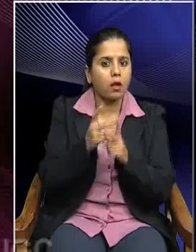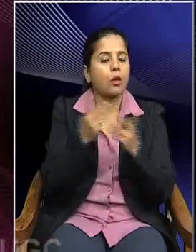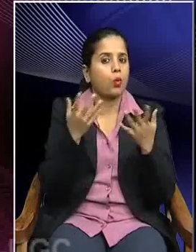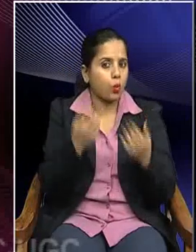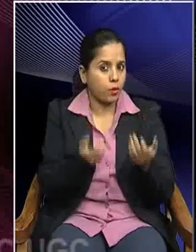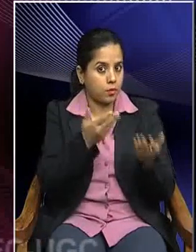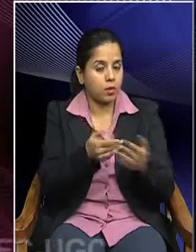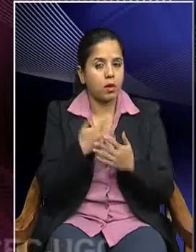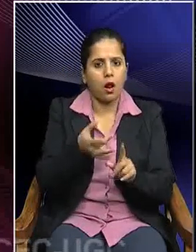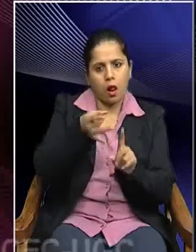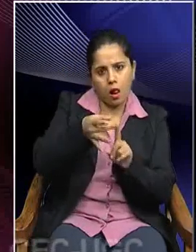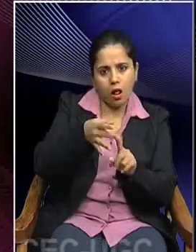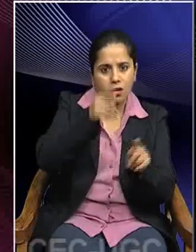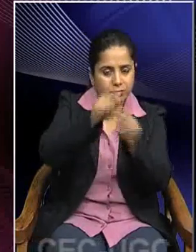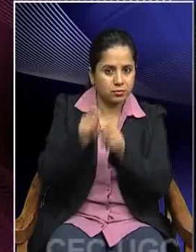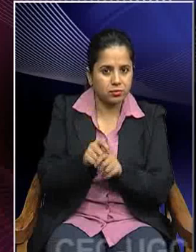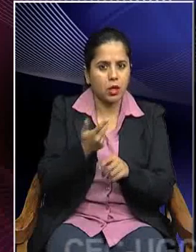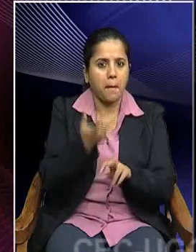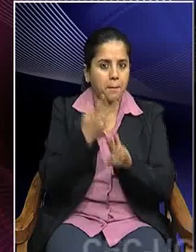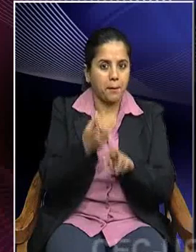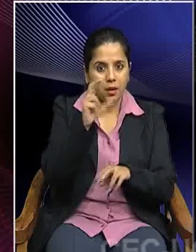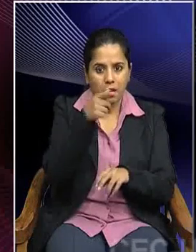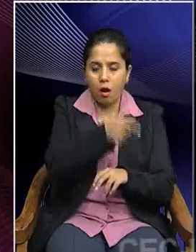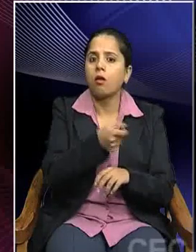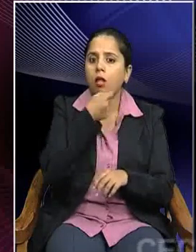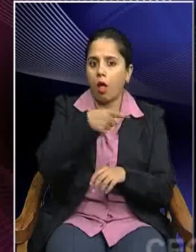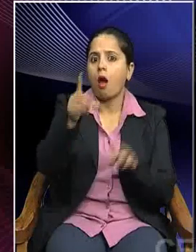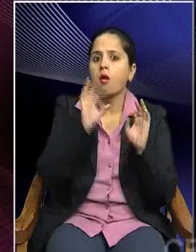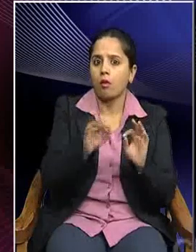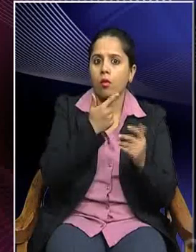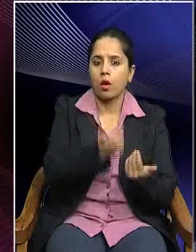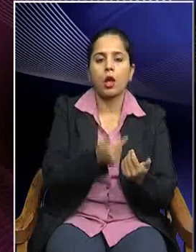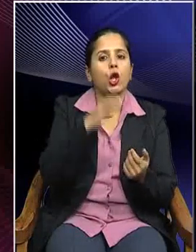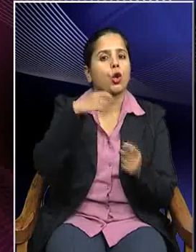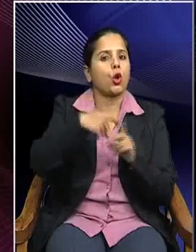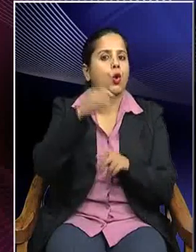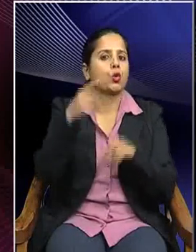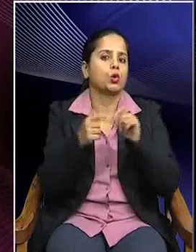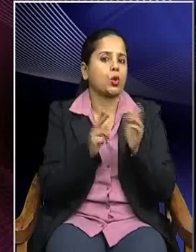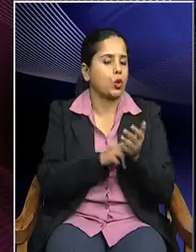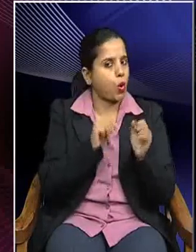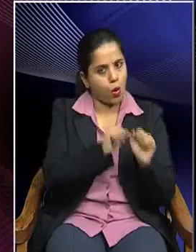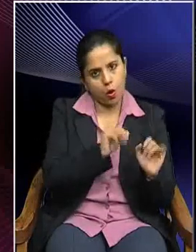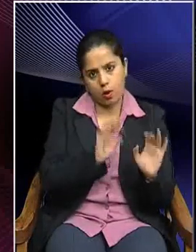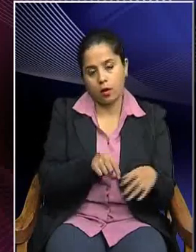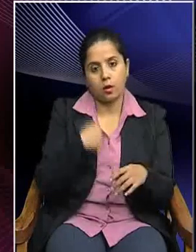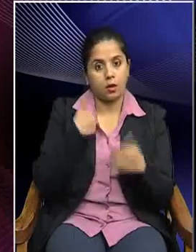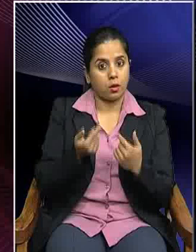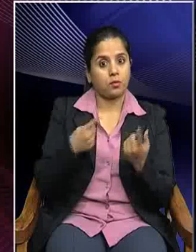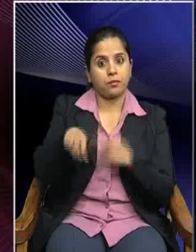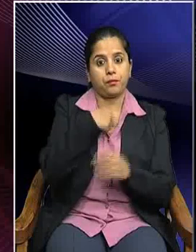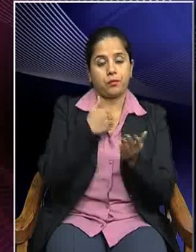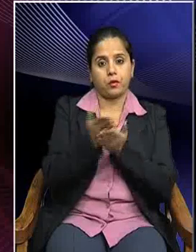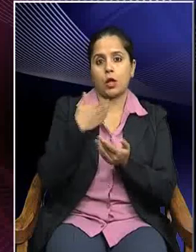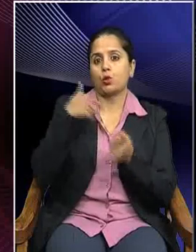in stones and so forth, very durable materials. So it has caught on, and the way we